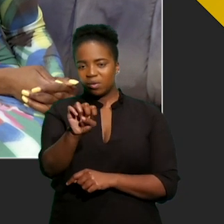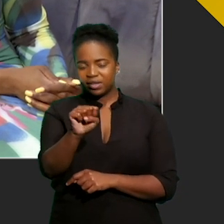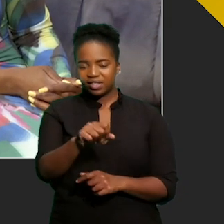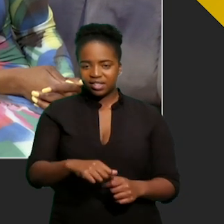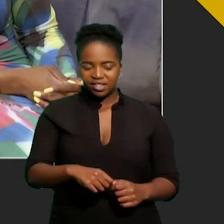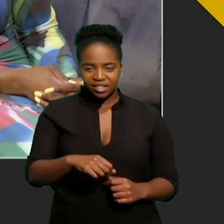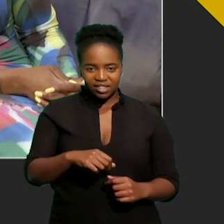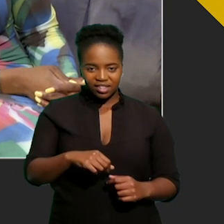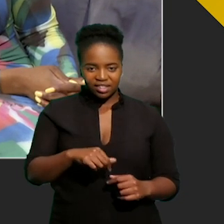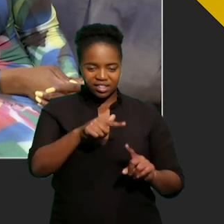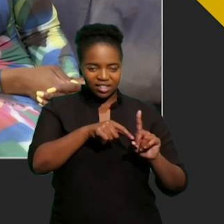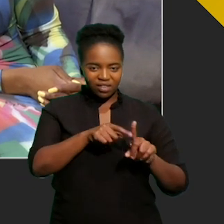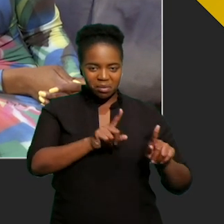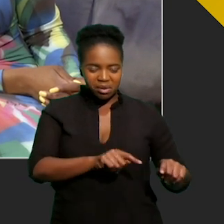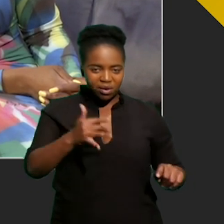Hi.